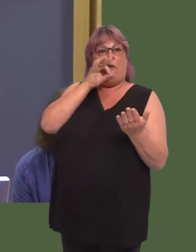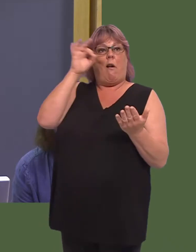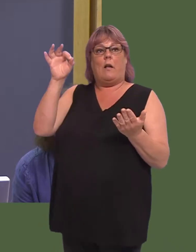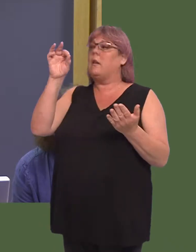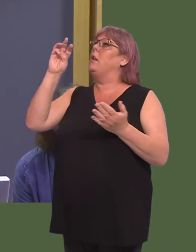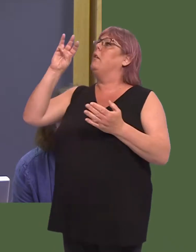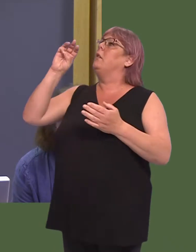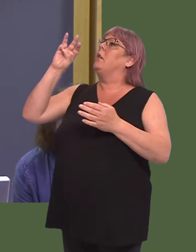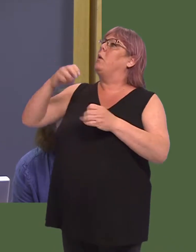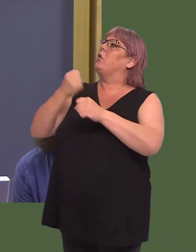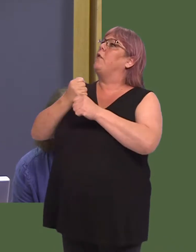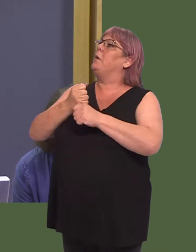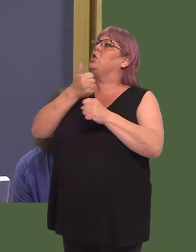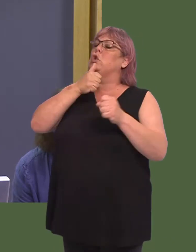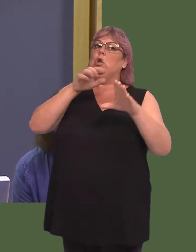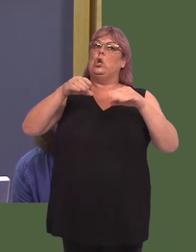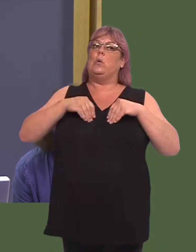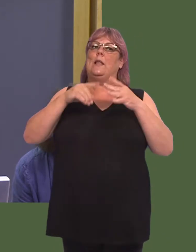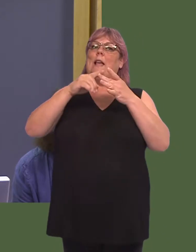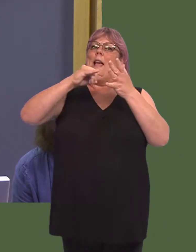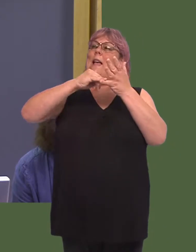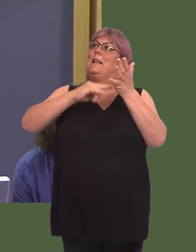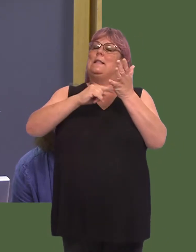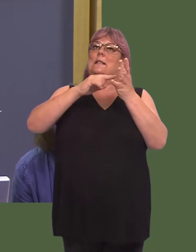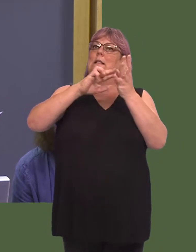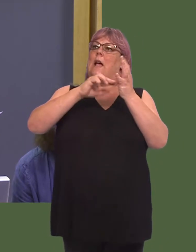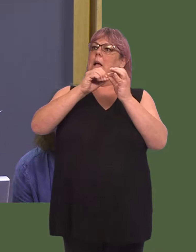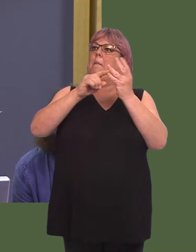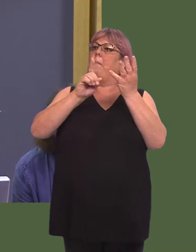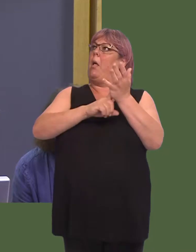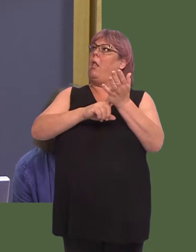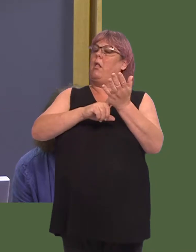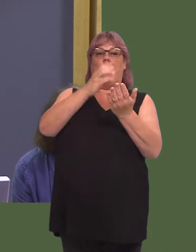on the Welsh government to formally adopt the Istanbul Convention and